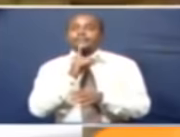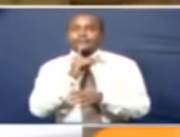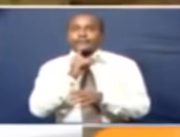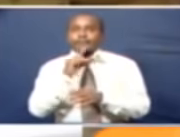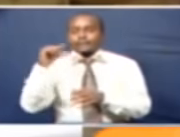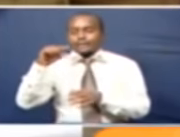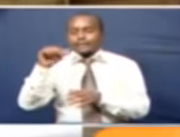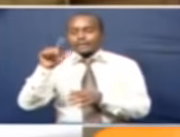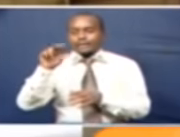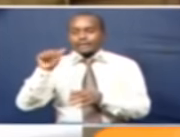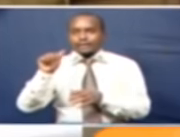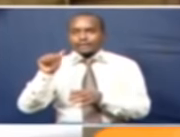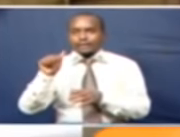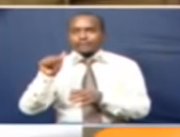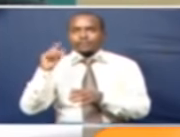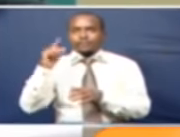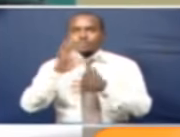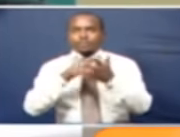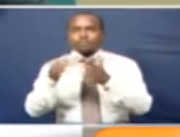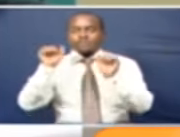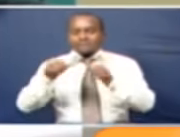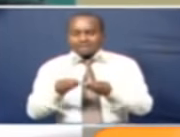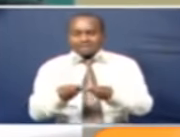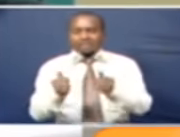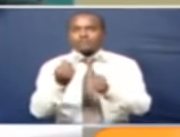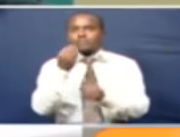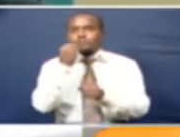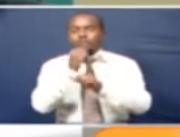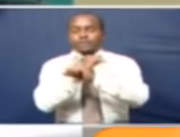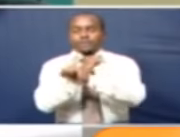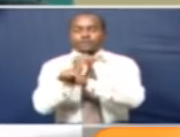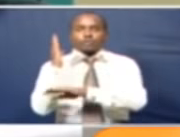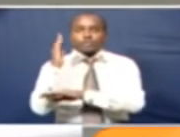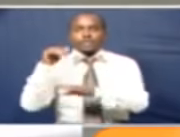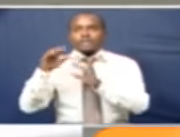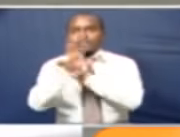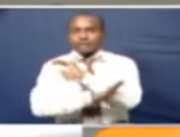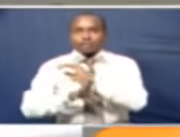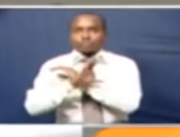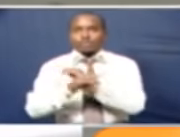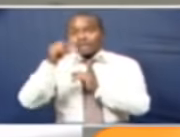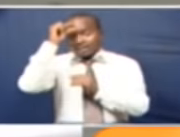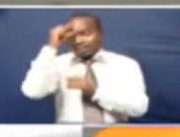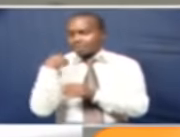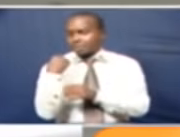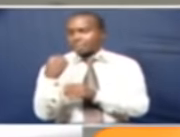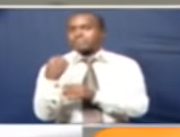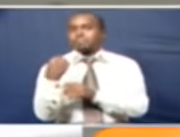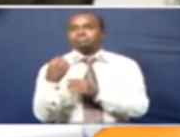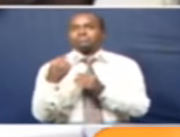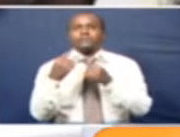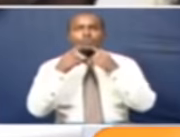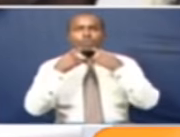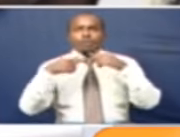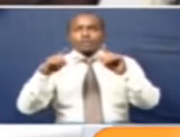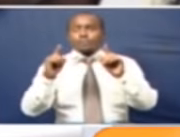Galana Irrigation Scheme can address food security in the country. The government recently issued a call to private players